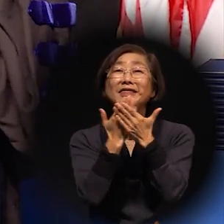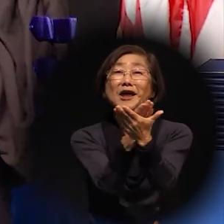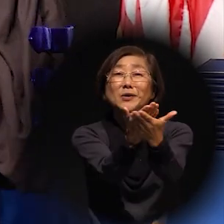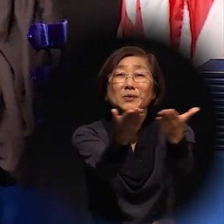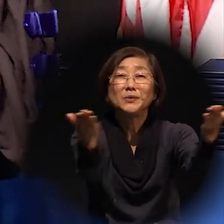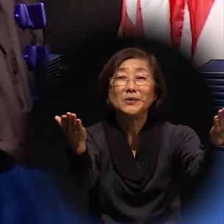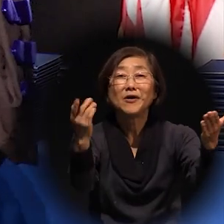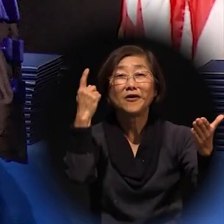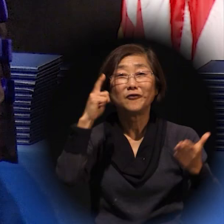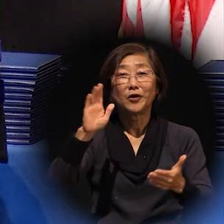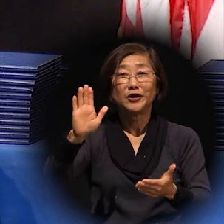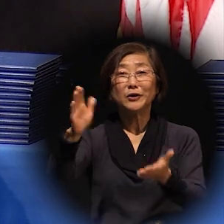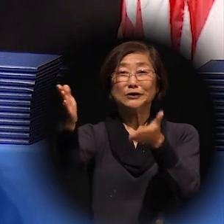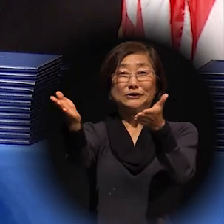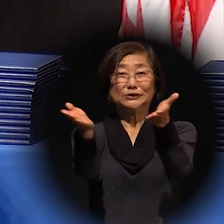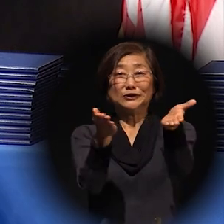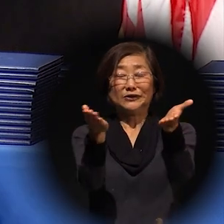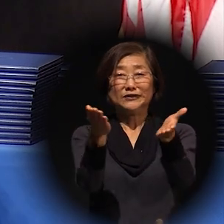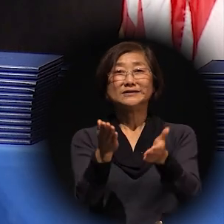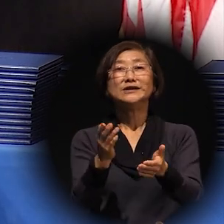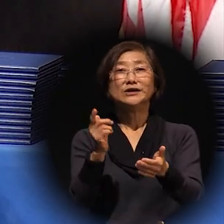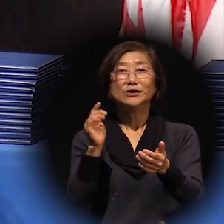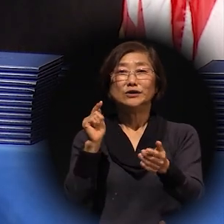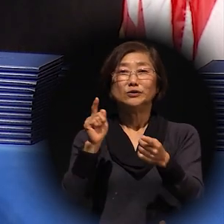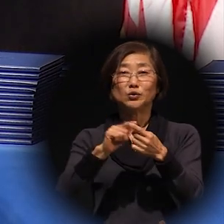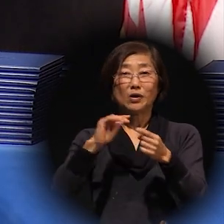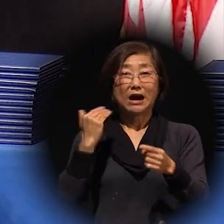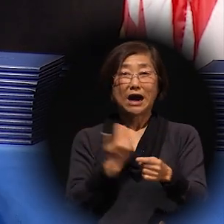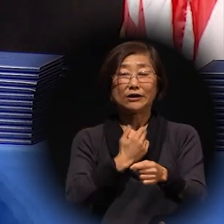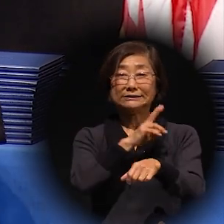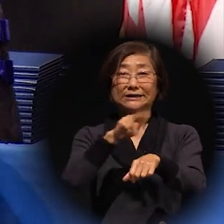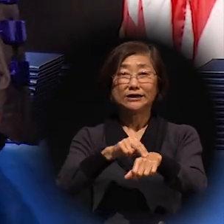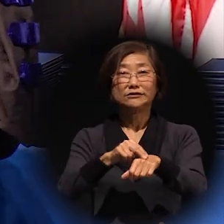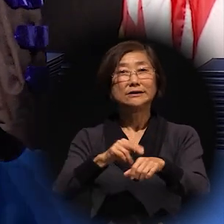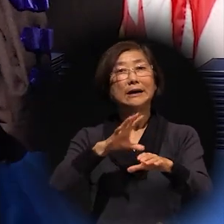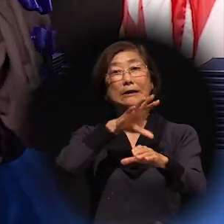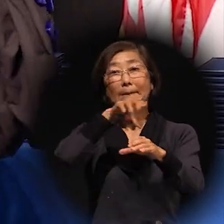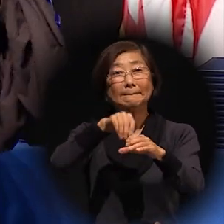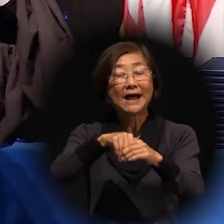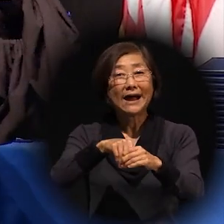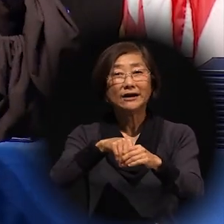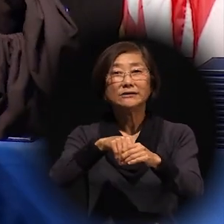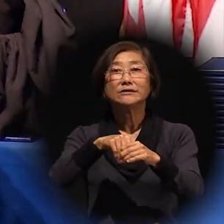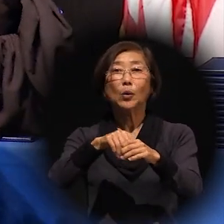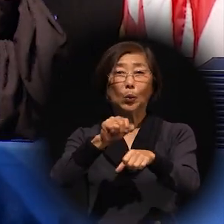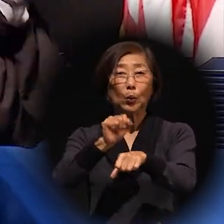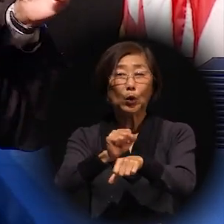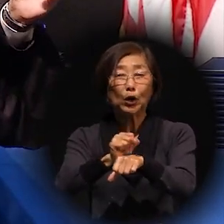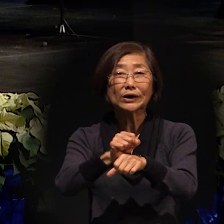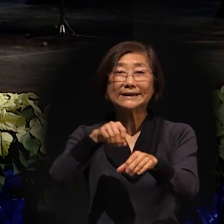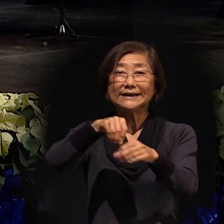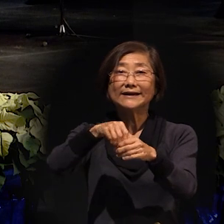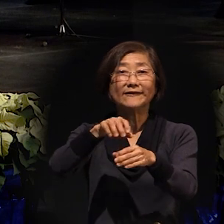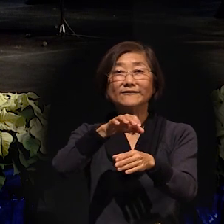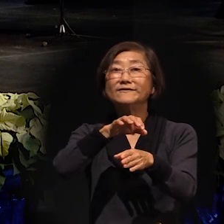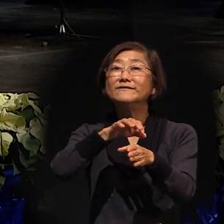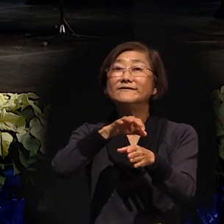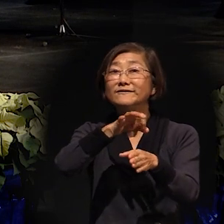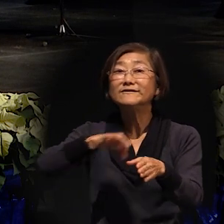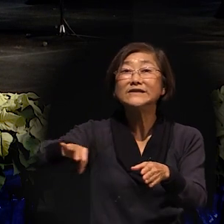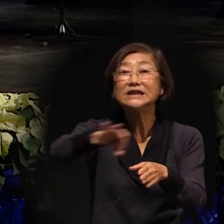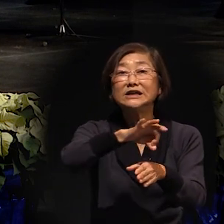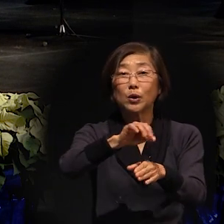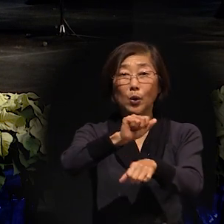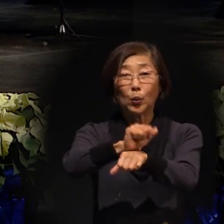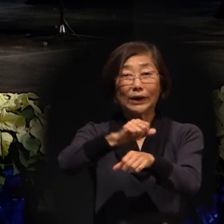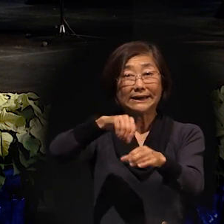we want to thank you for your service to our nation. You combine the work in the field with